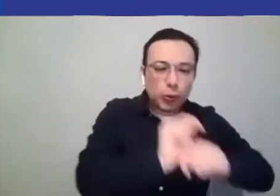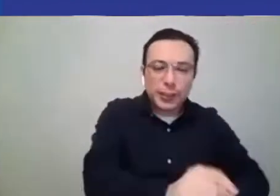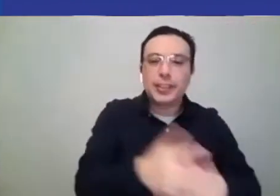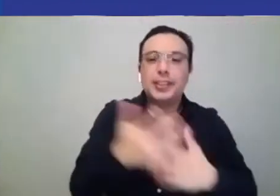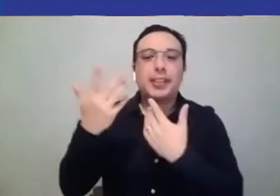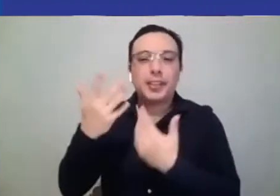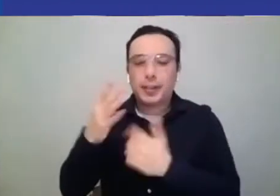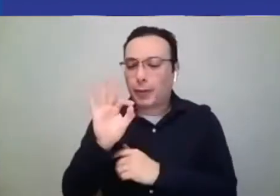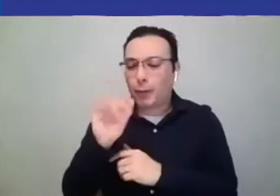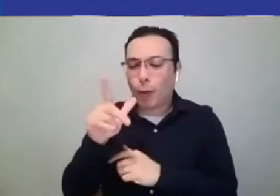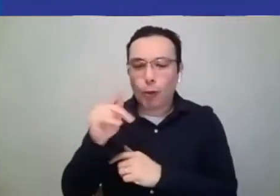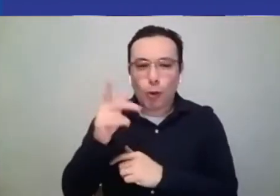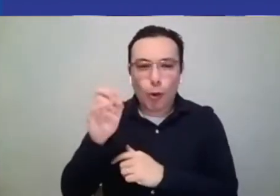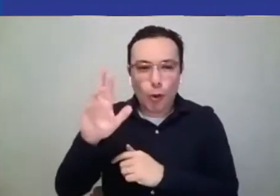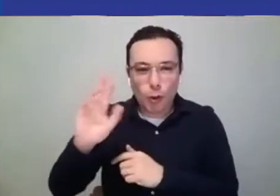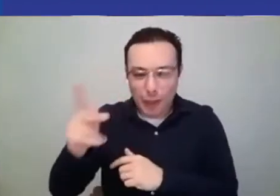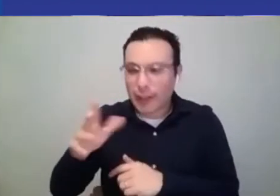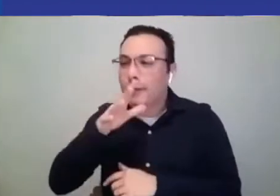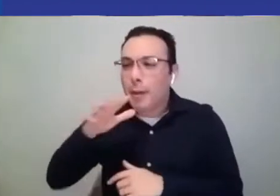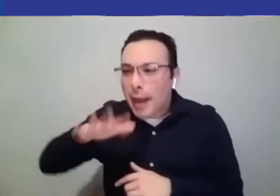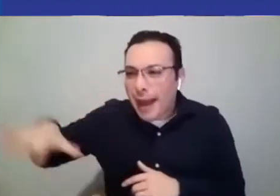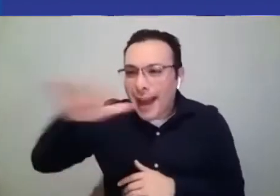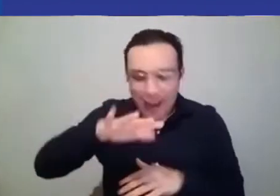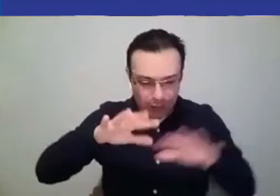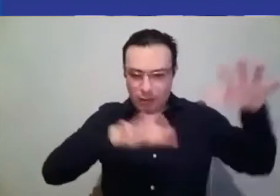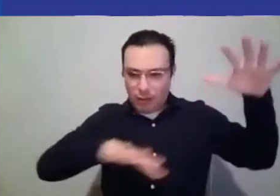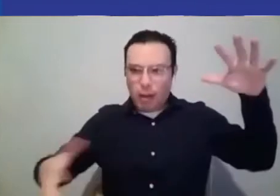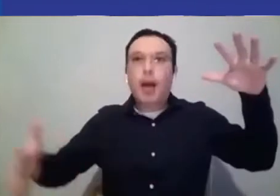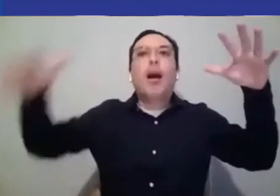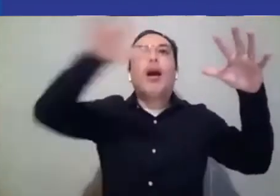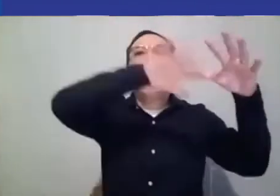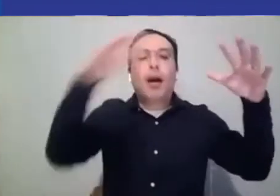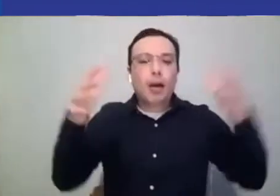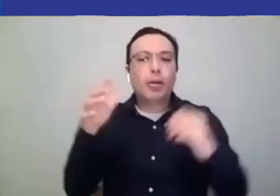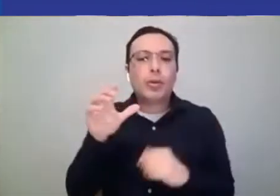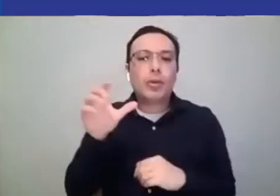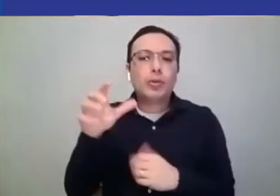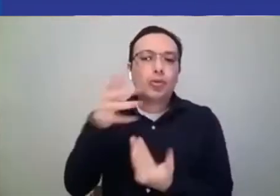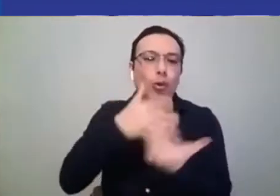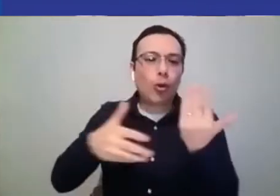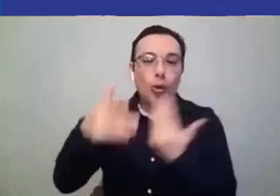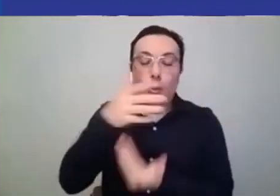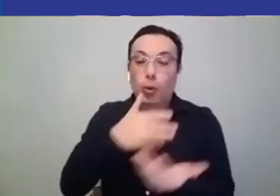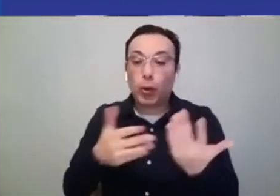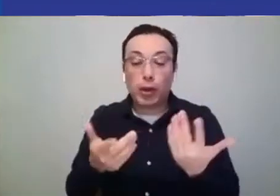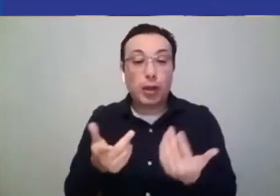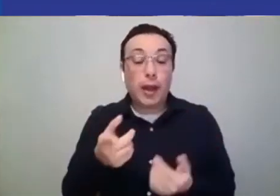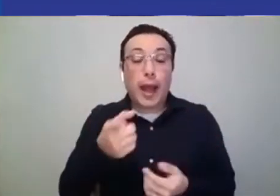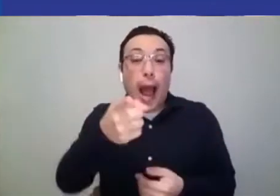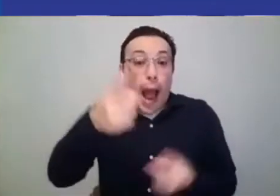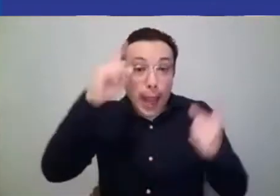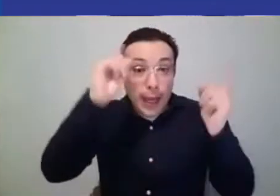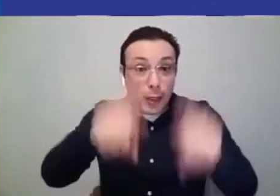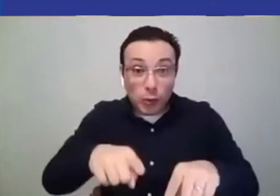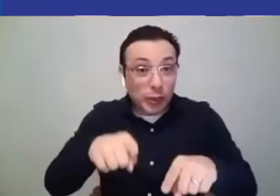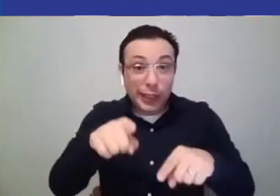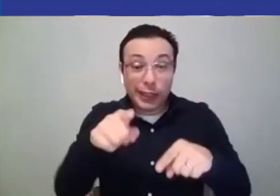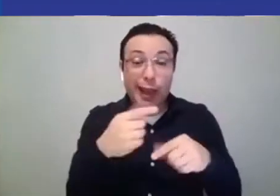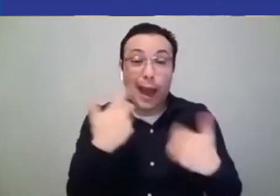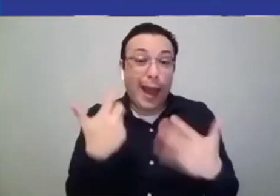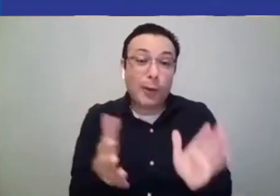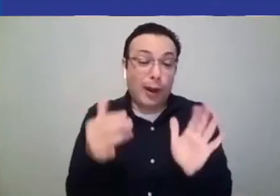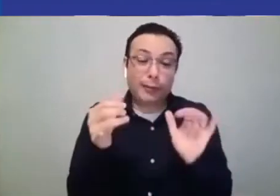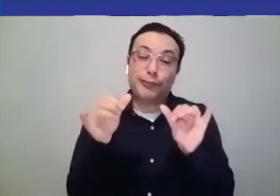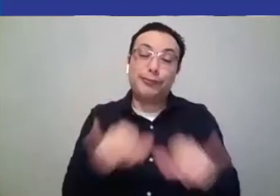forms can fall under. And, you know, not to reiterate everything everyone said, which I agree with,